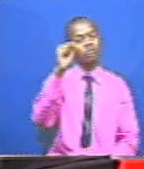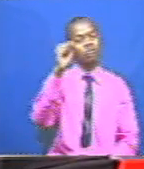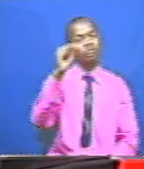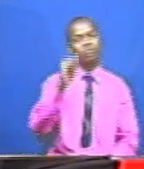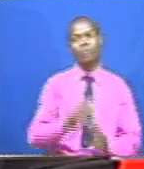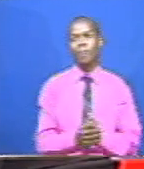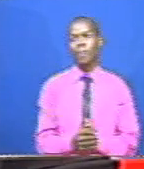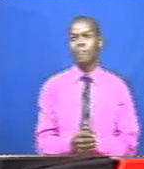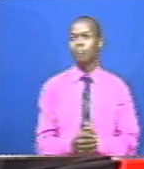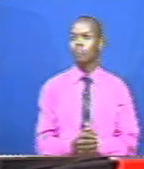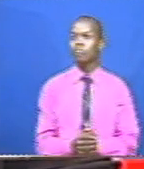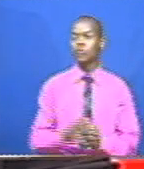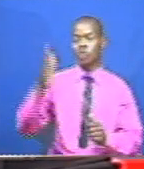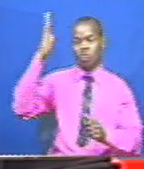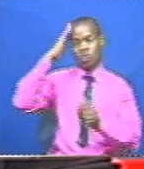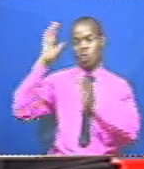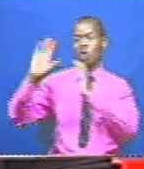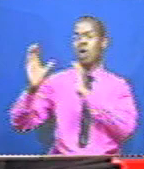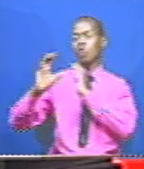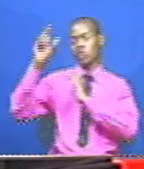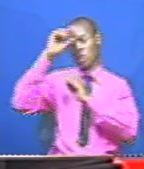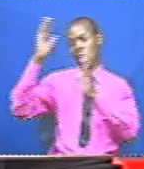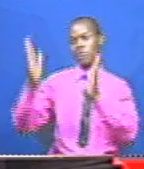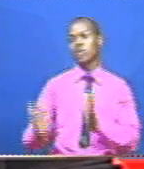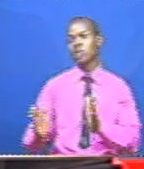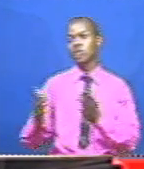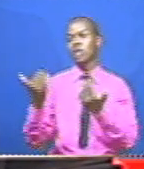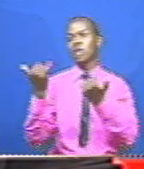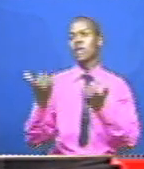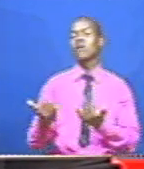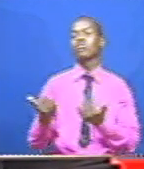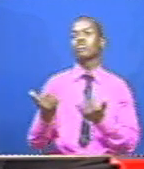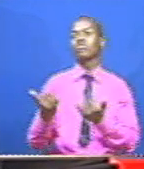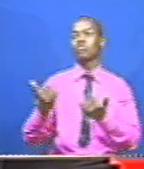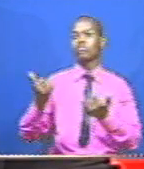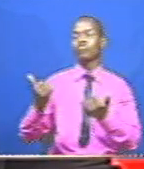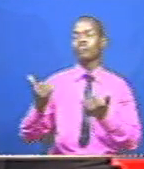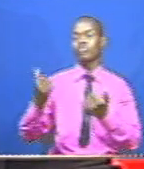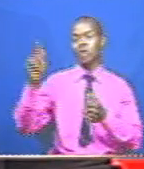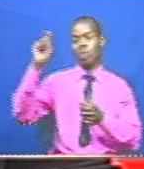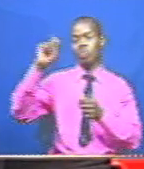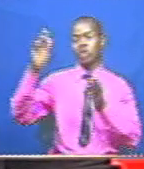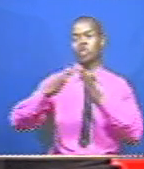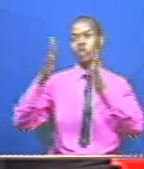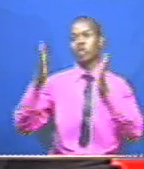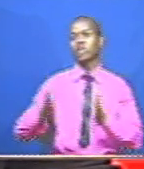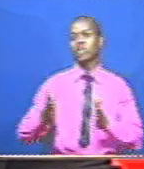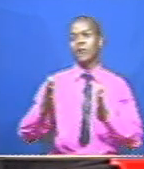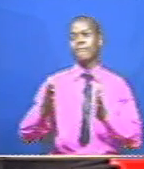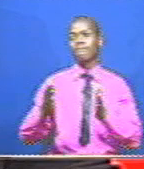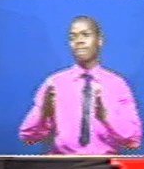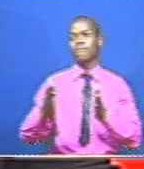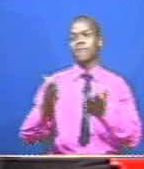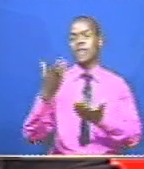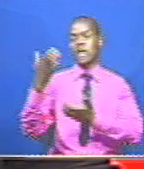look, county governors are political leaders. The